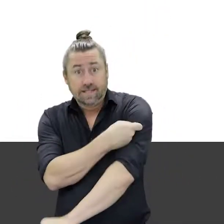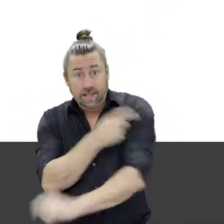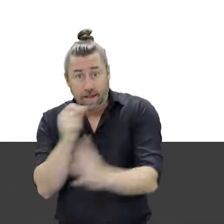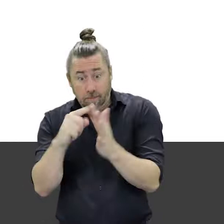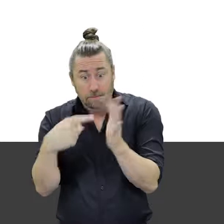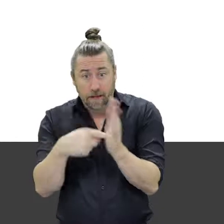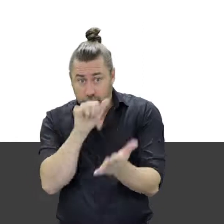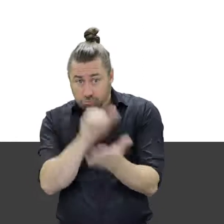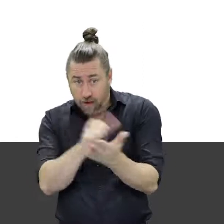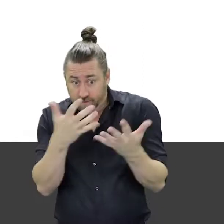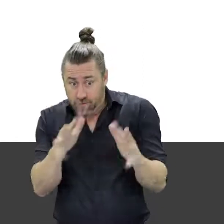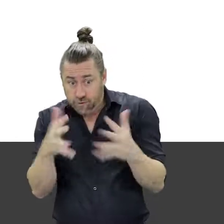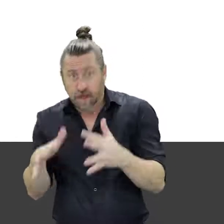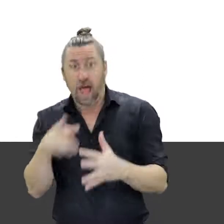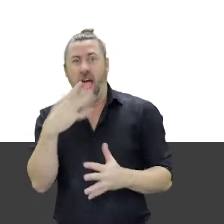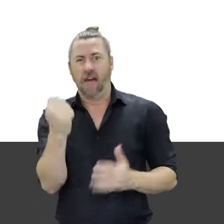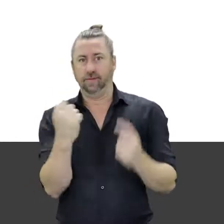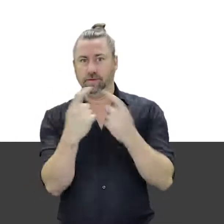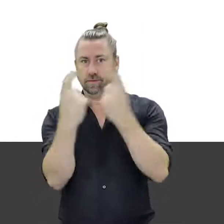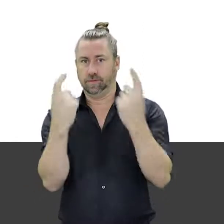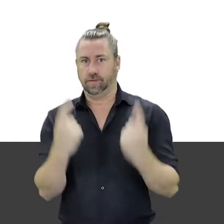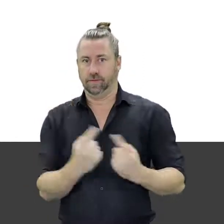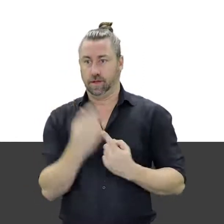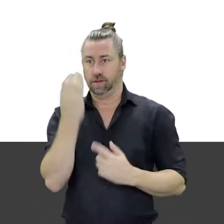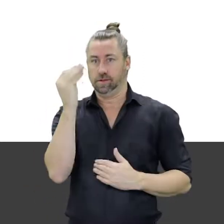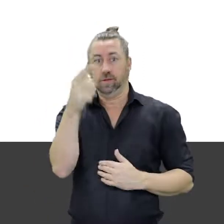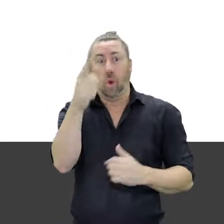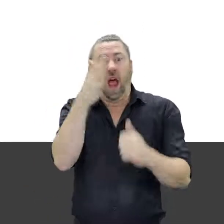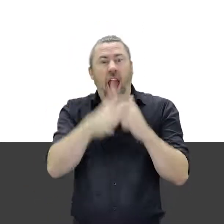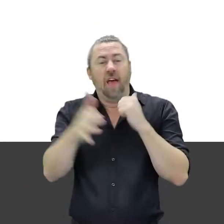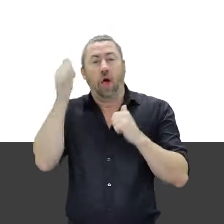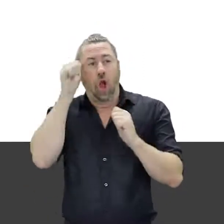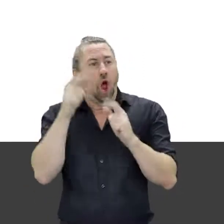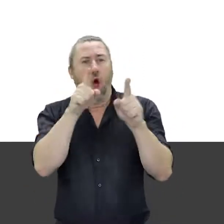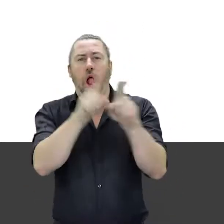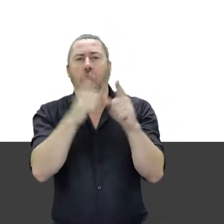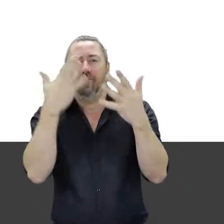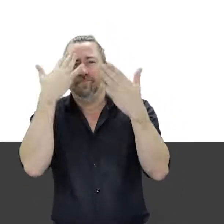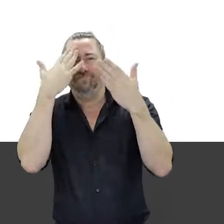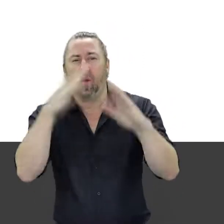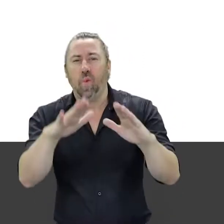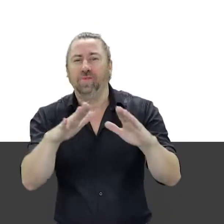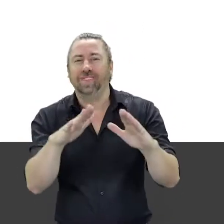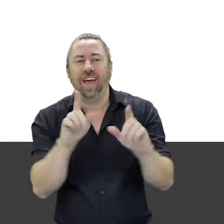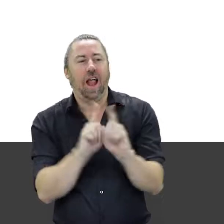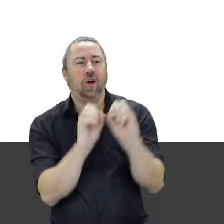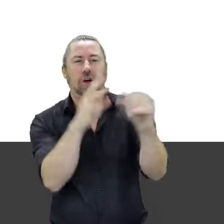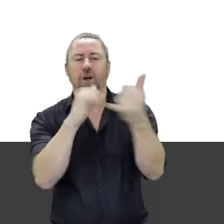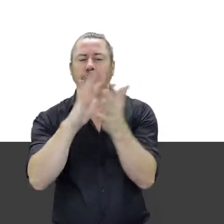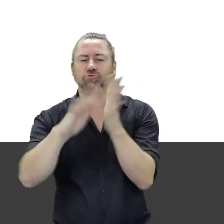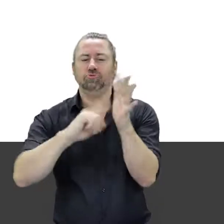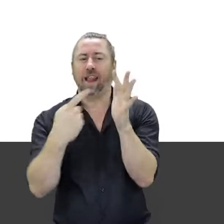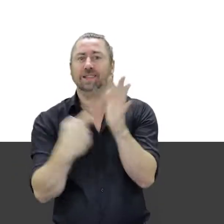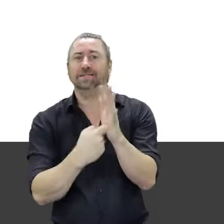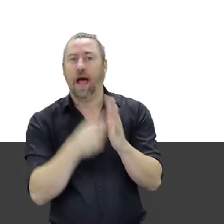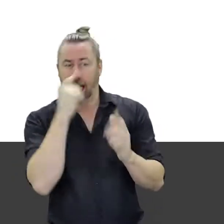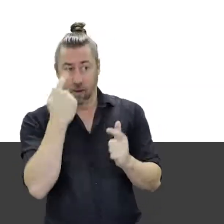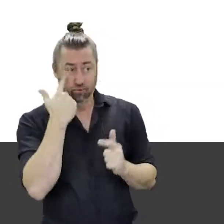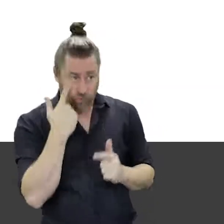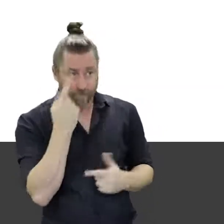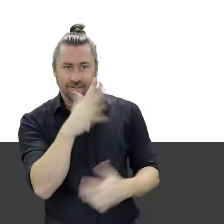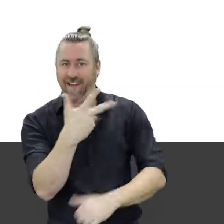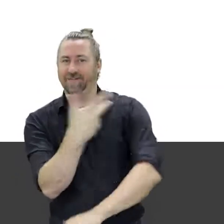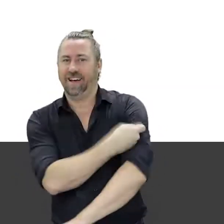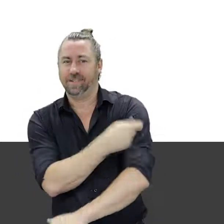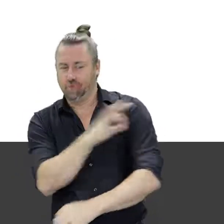up to date and you have the certificates in case they need to be admitted to a boarding facility or shelter. Arrange